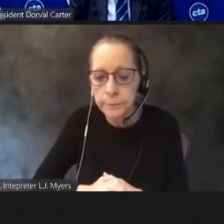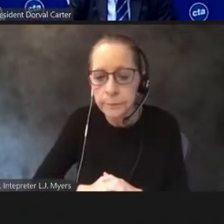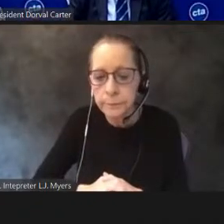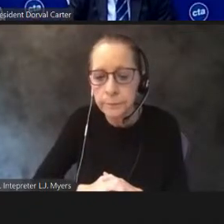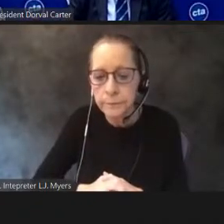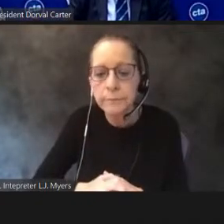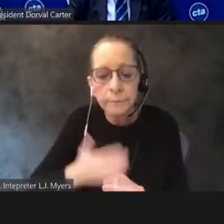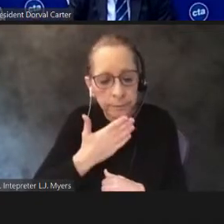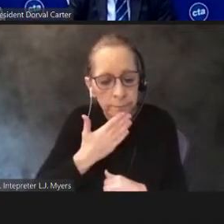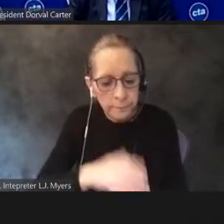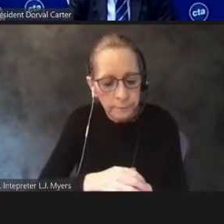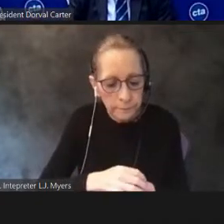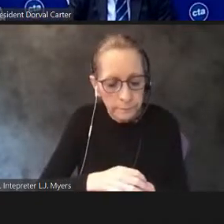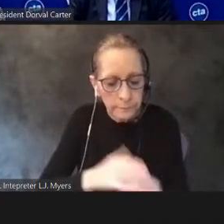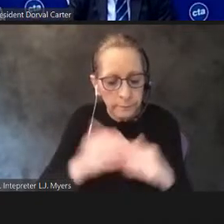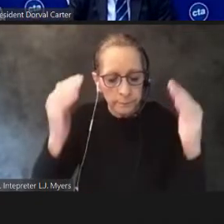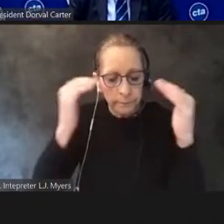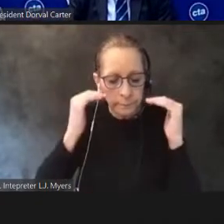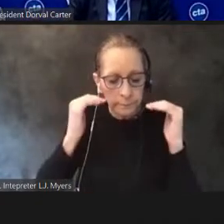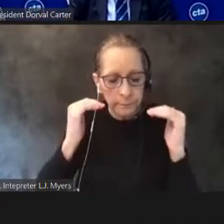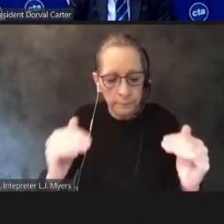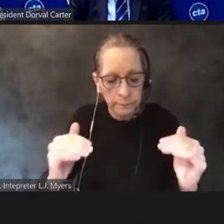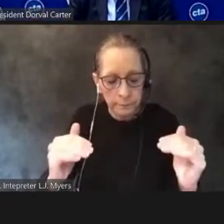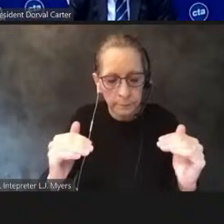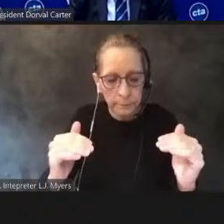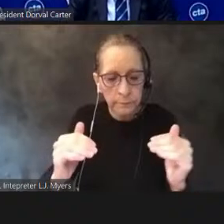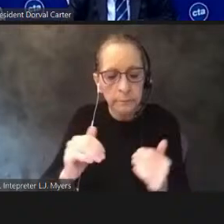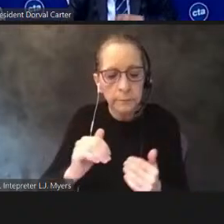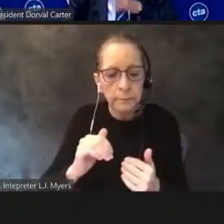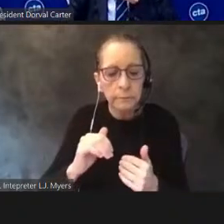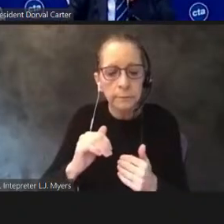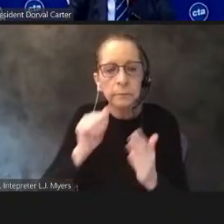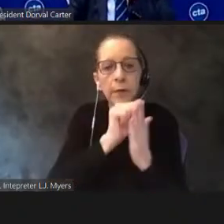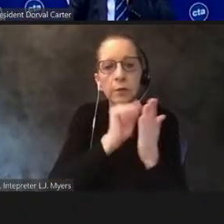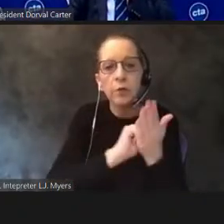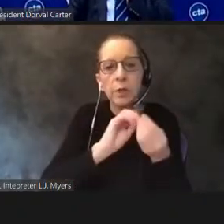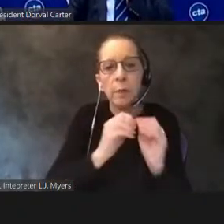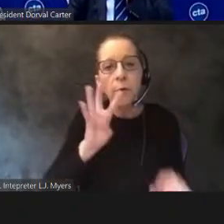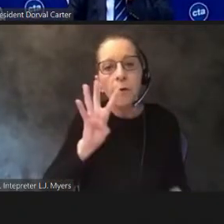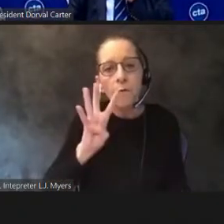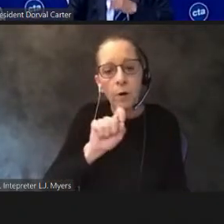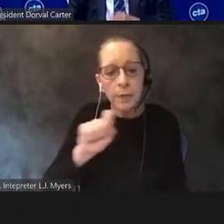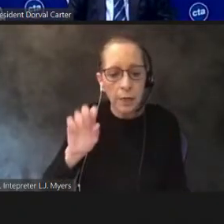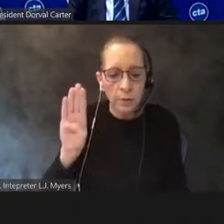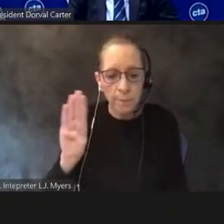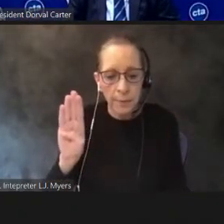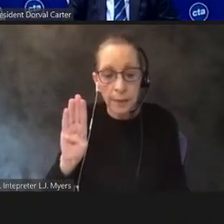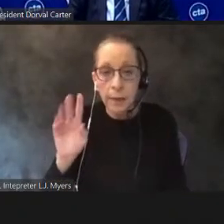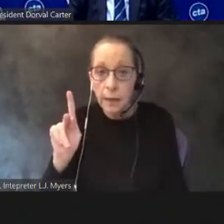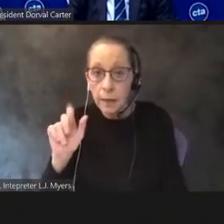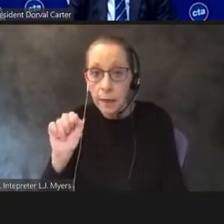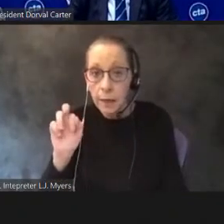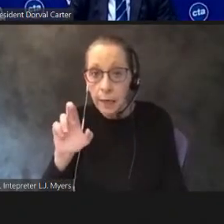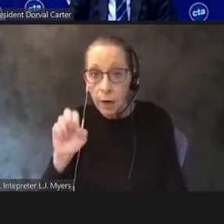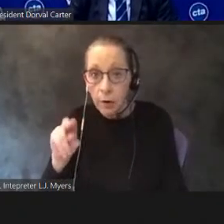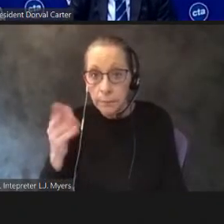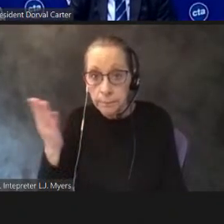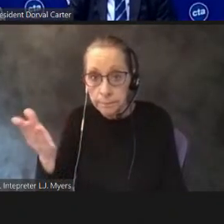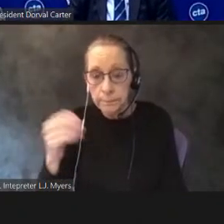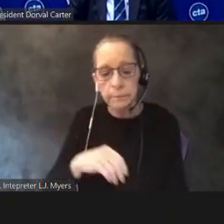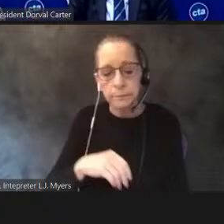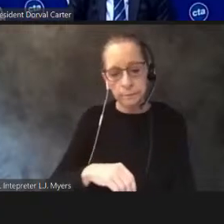Thank you. Our next order of business is agenda item number 4-B. Karen.